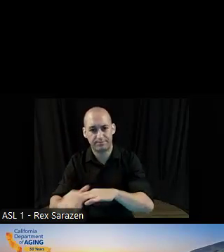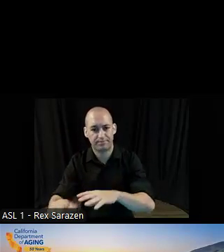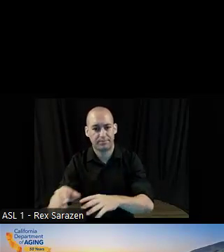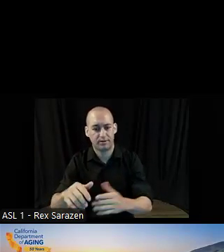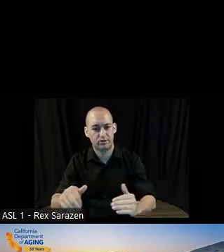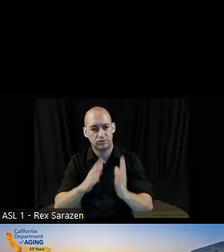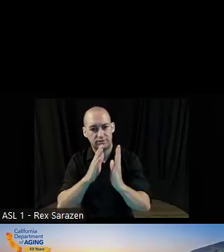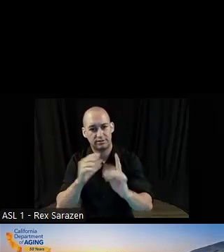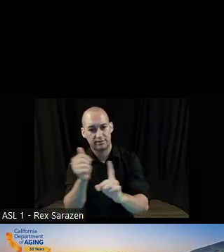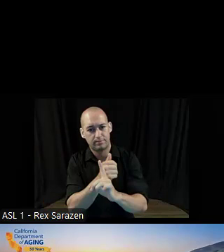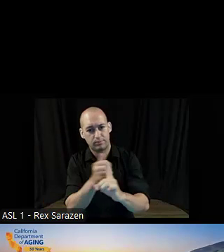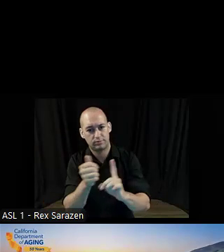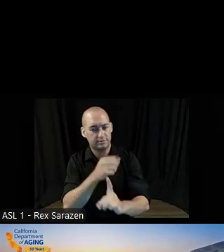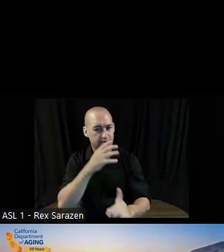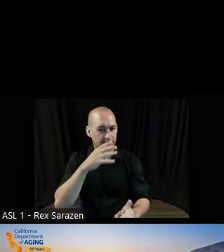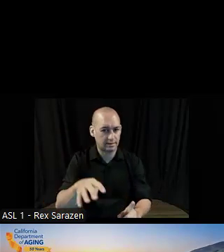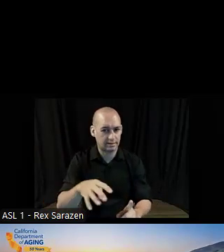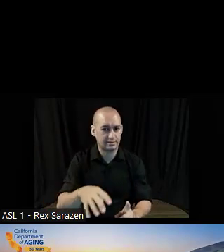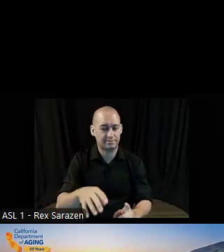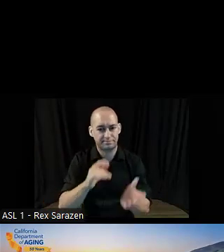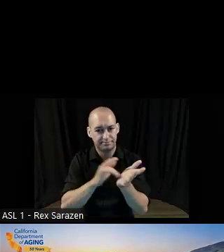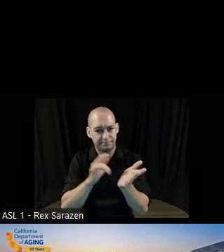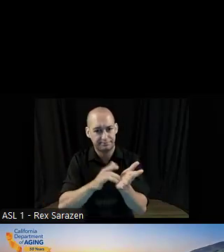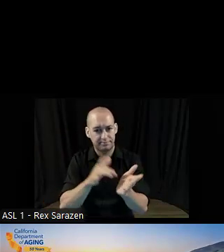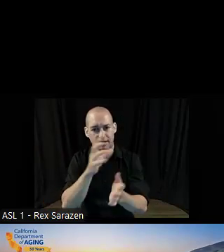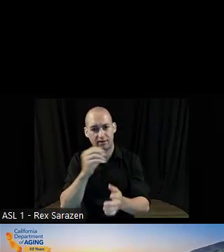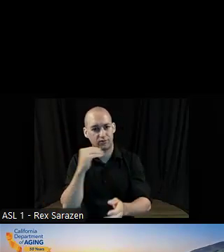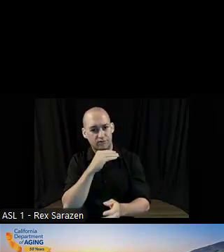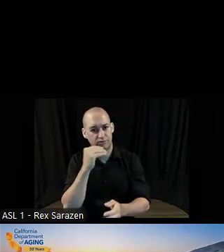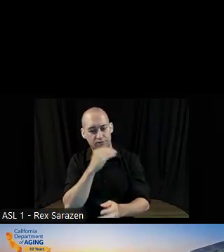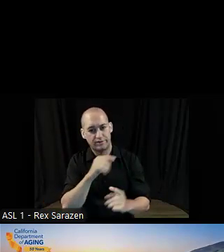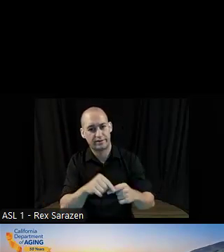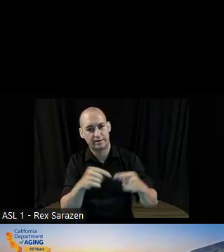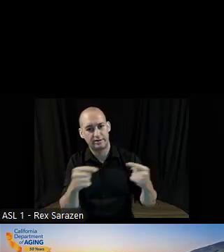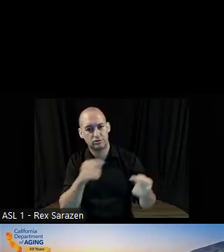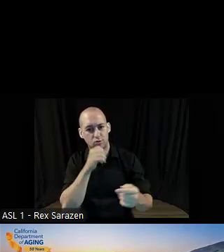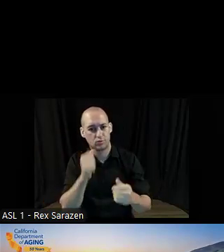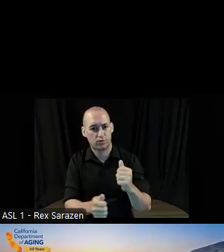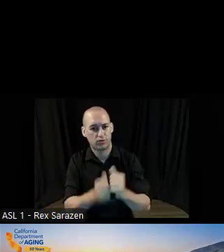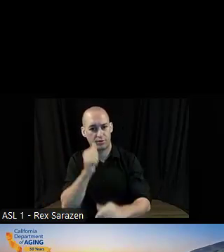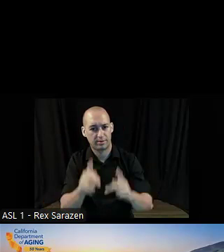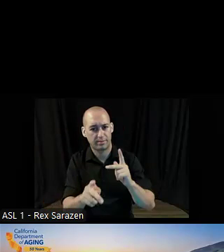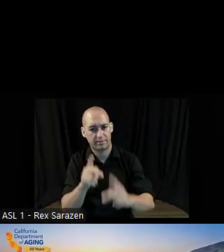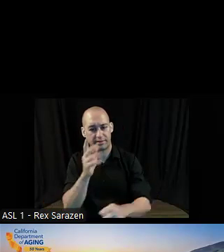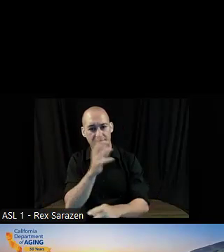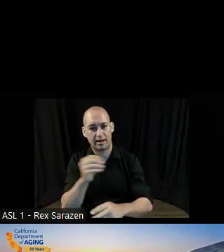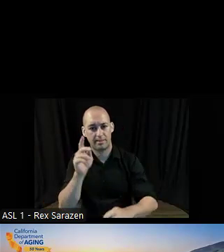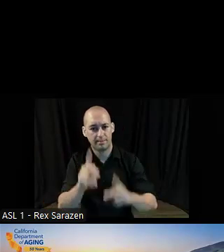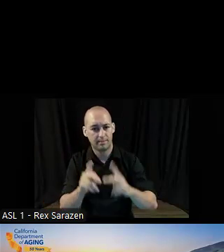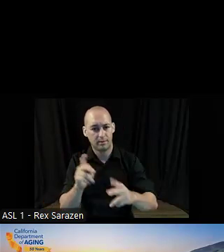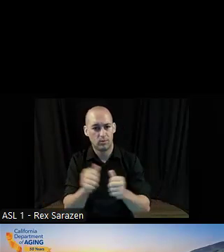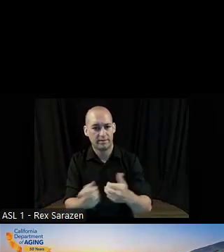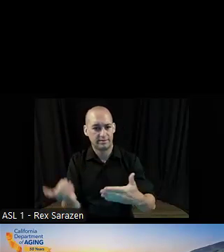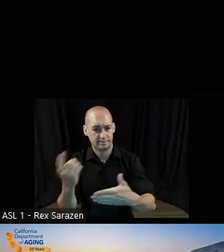abuse, neglect, exploitation, and fraud perpetrated against older adults and adults with disabilities. Next